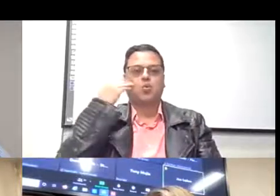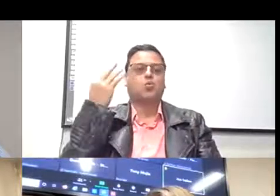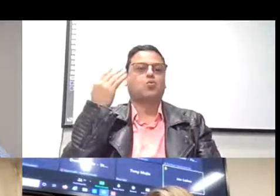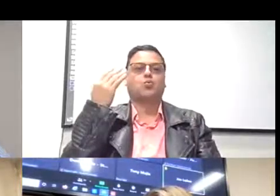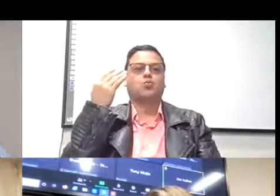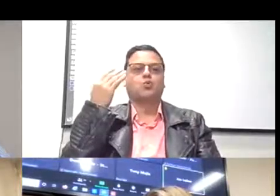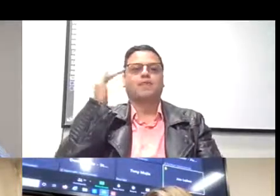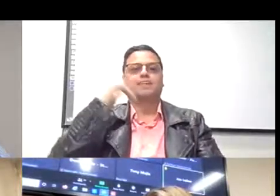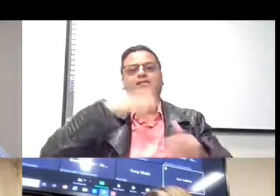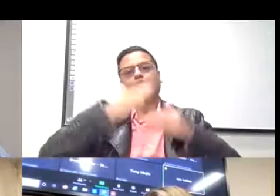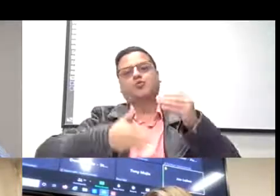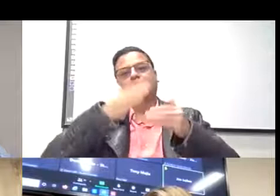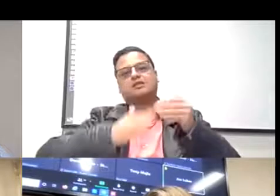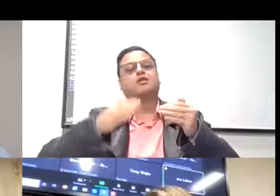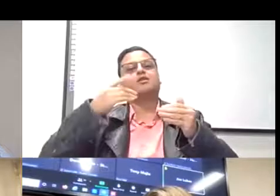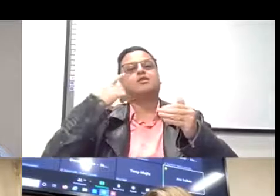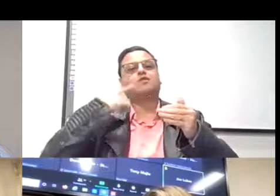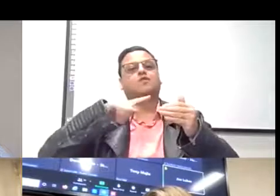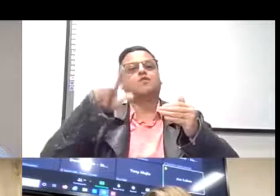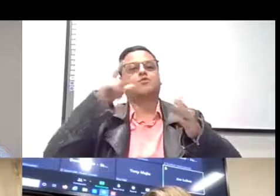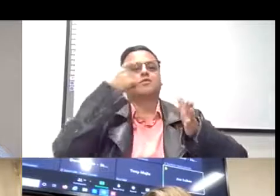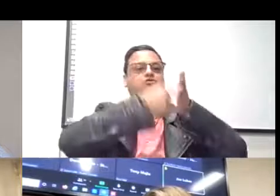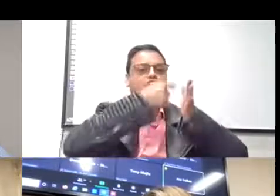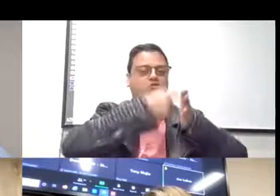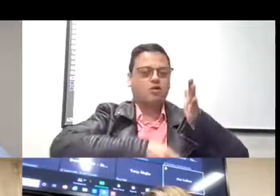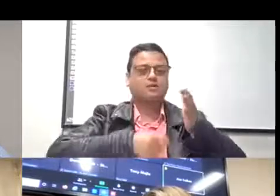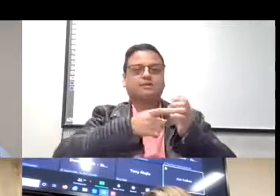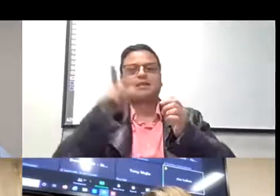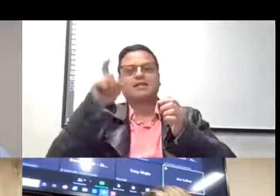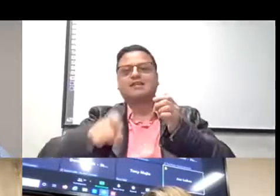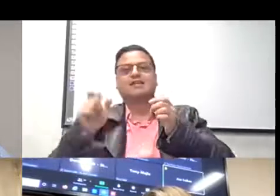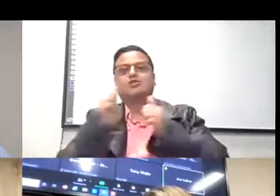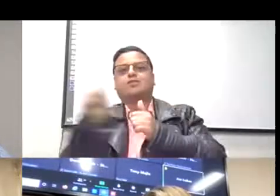result in delays, results in overcosts, and they need to be avoided.